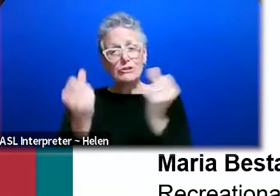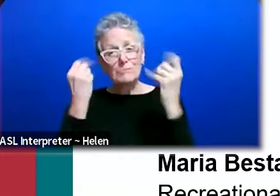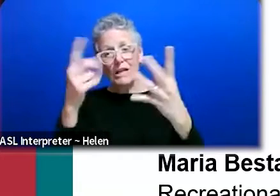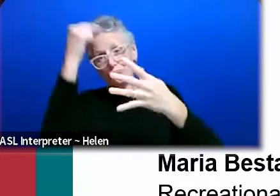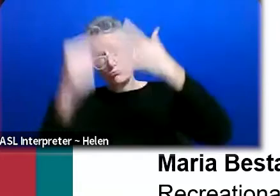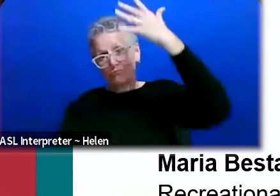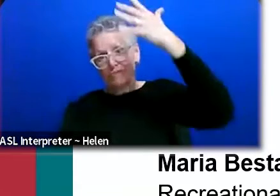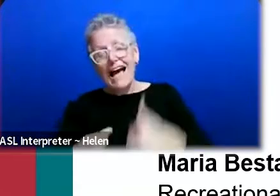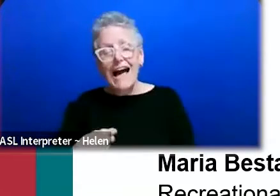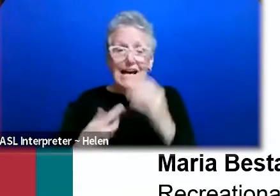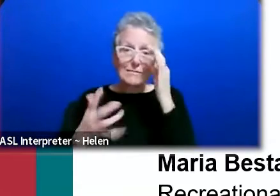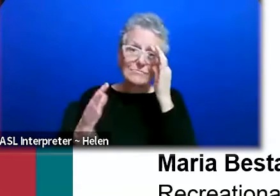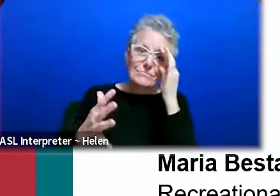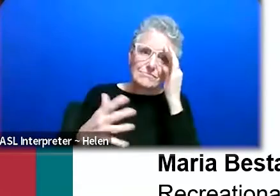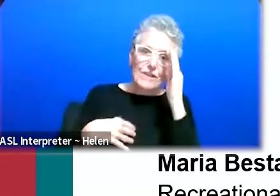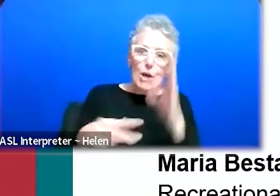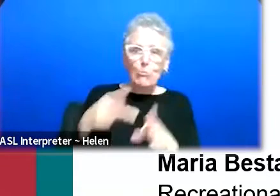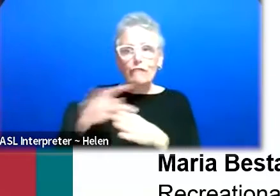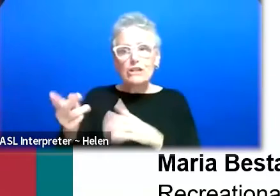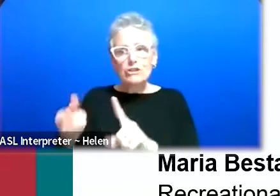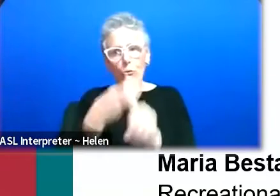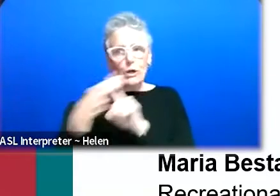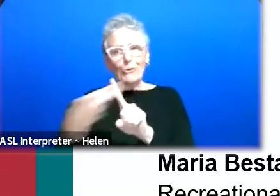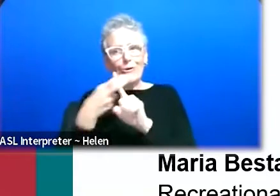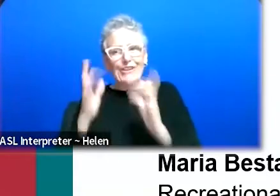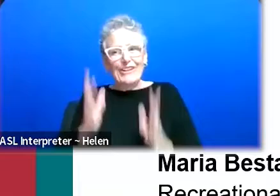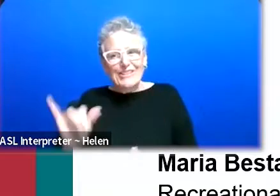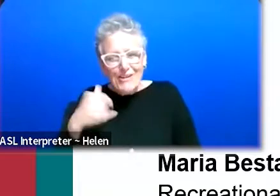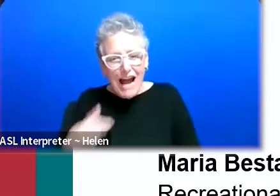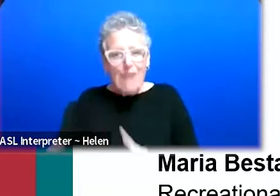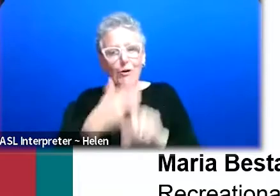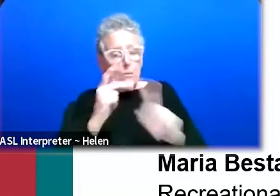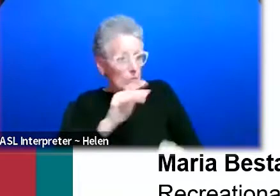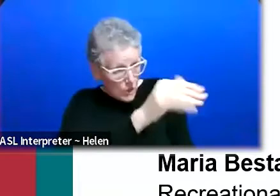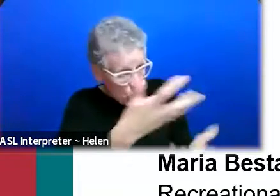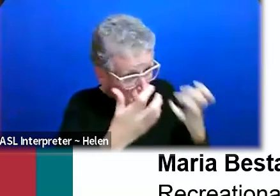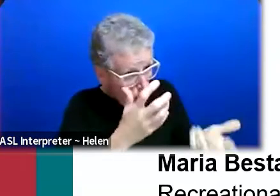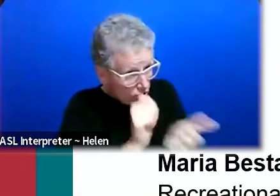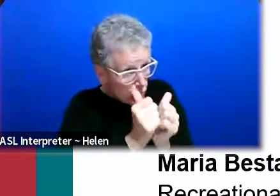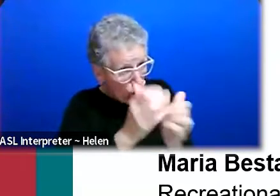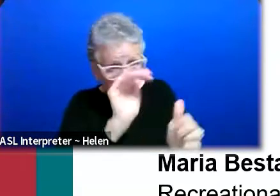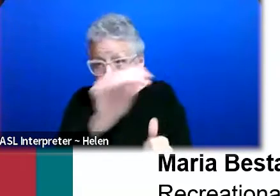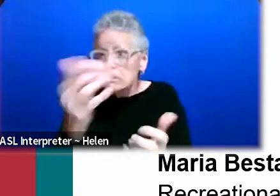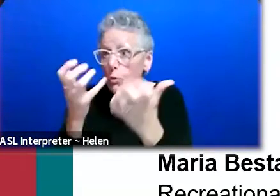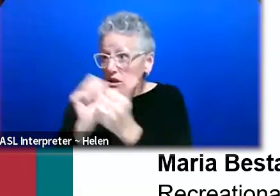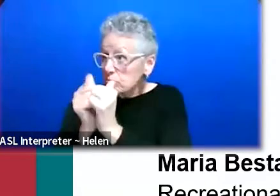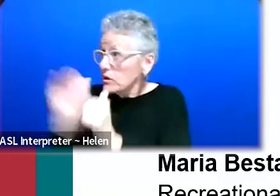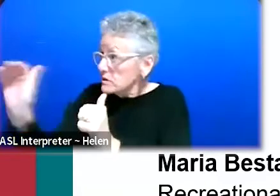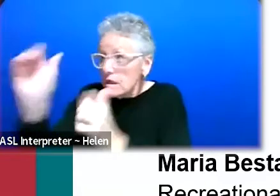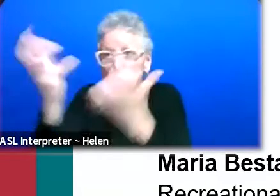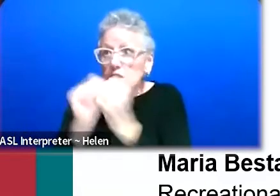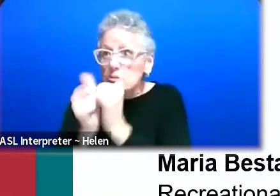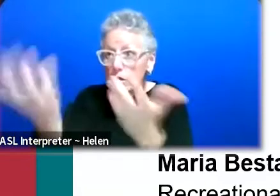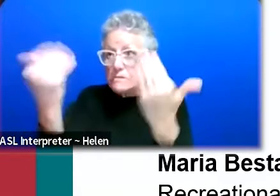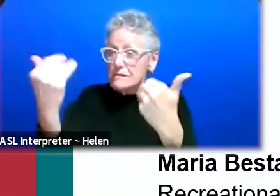I guess I'm kind of a professional recruiter because I'm always recruiting people. Every time I see them, I say, hey, you want to play some sports? You want to play sports? And so